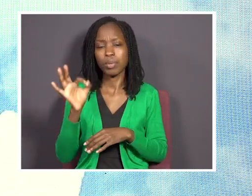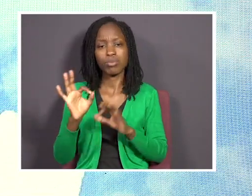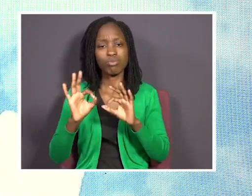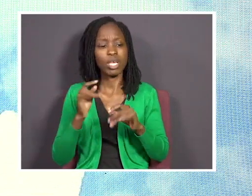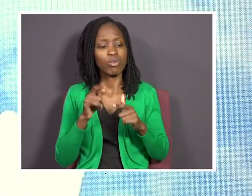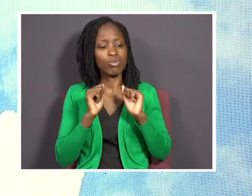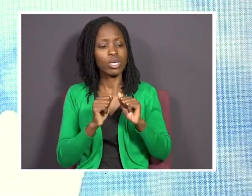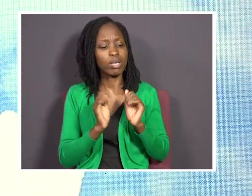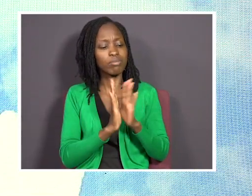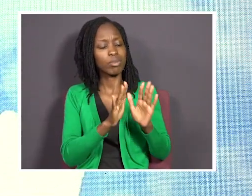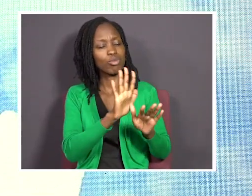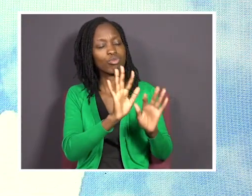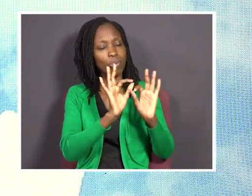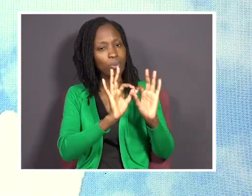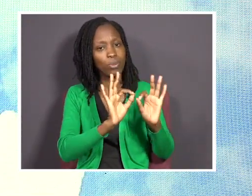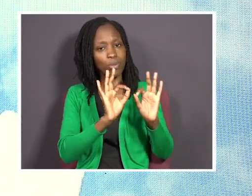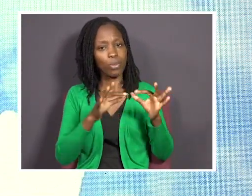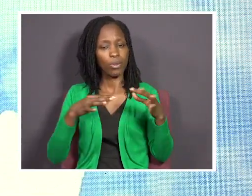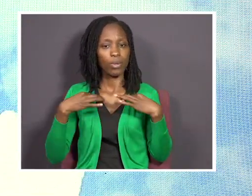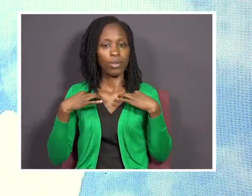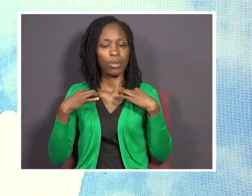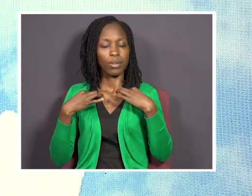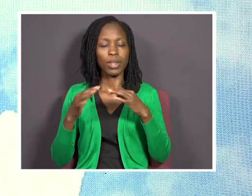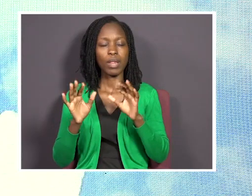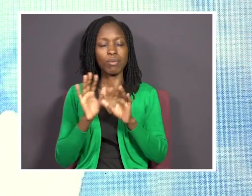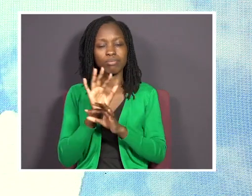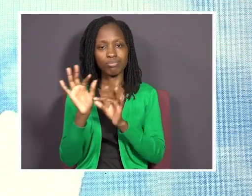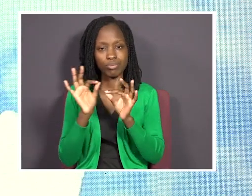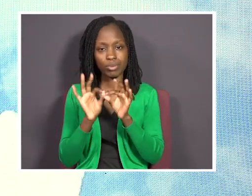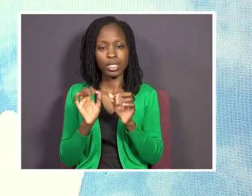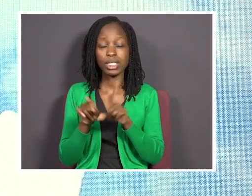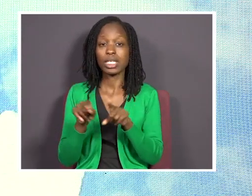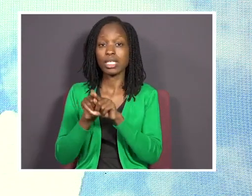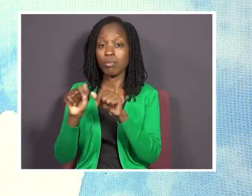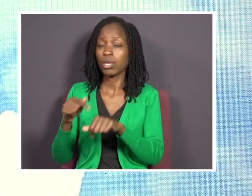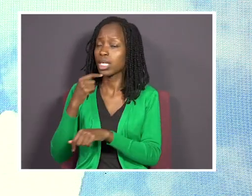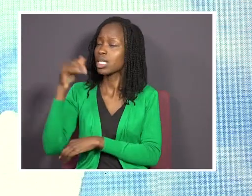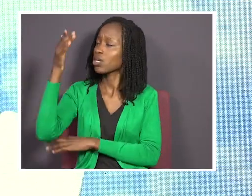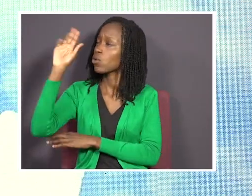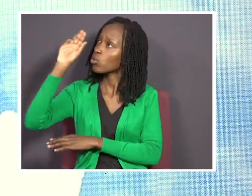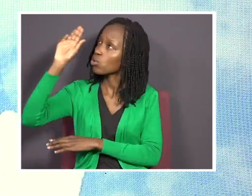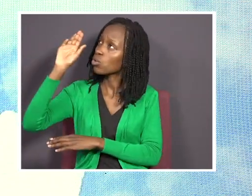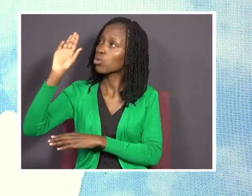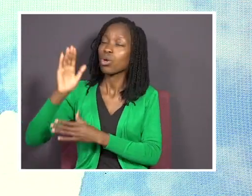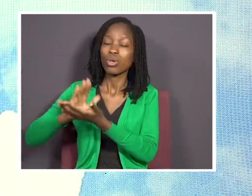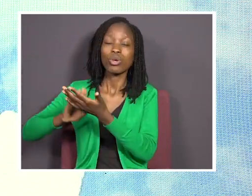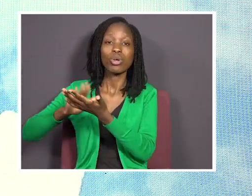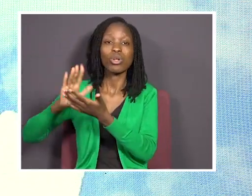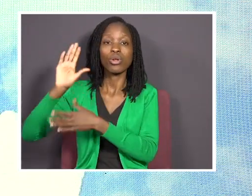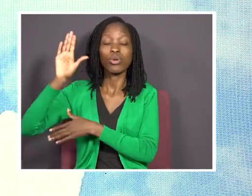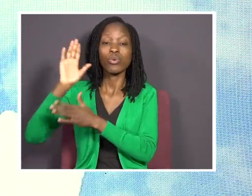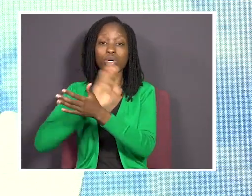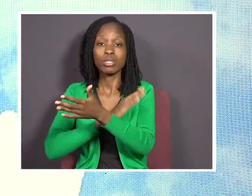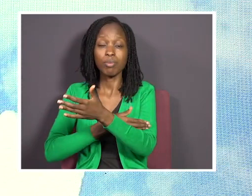threads are everything that they could be. But you could also go to God and say, your glory, your